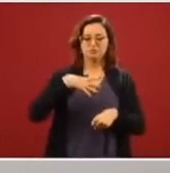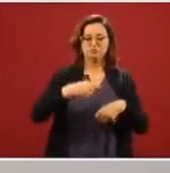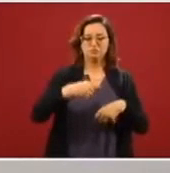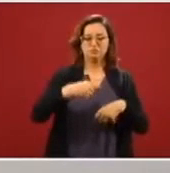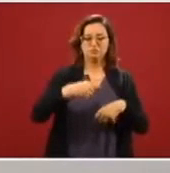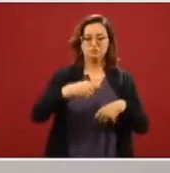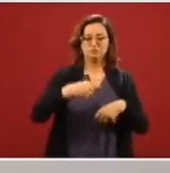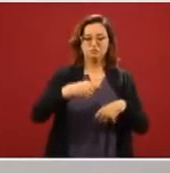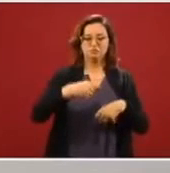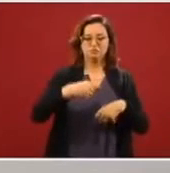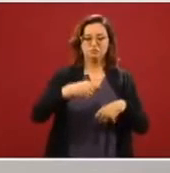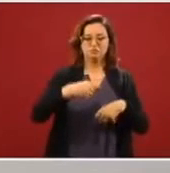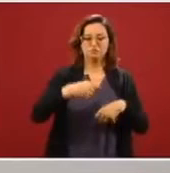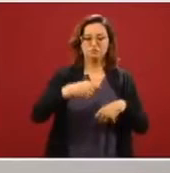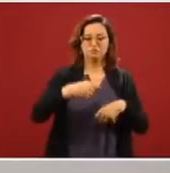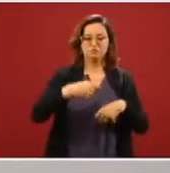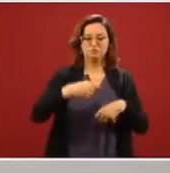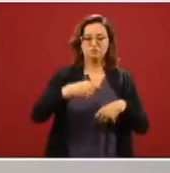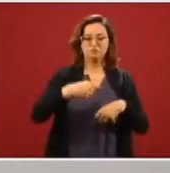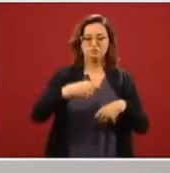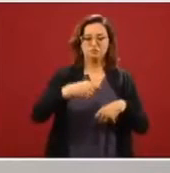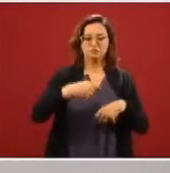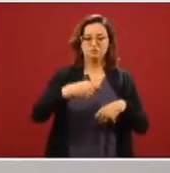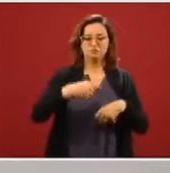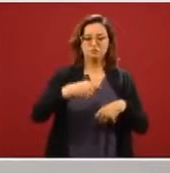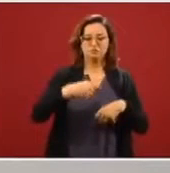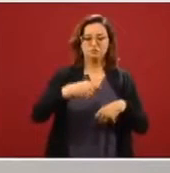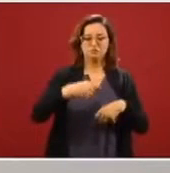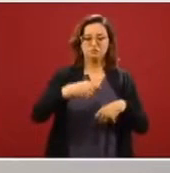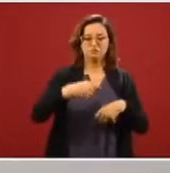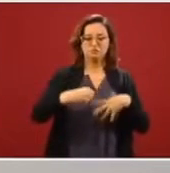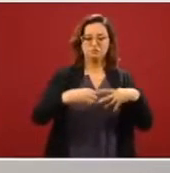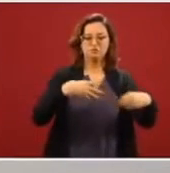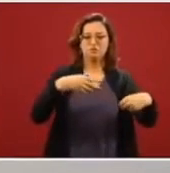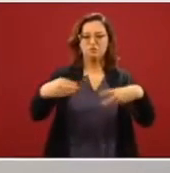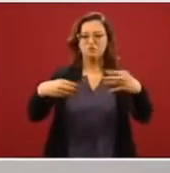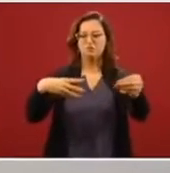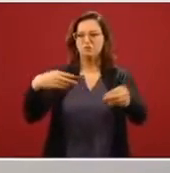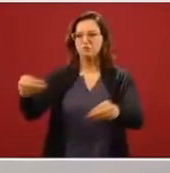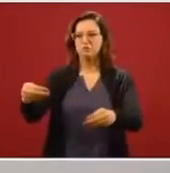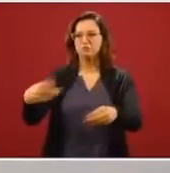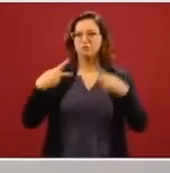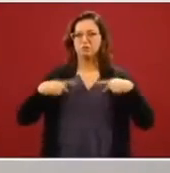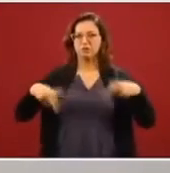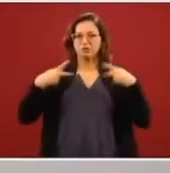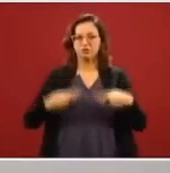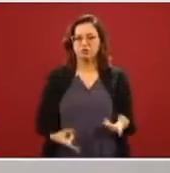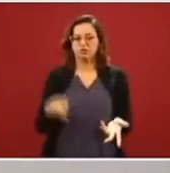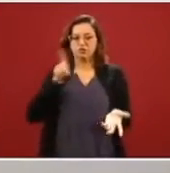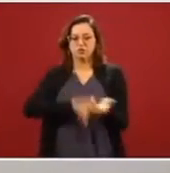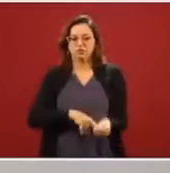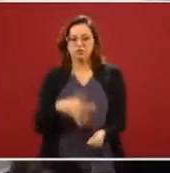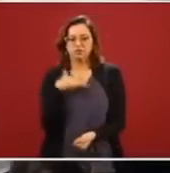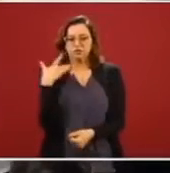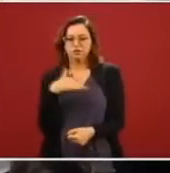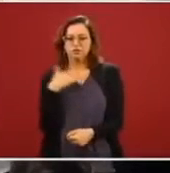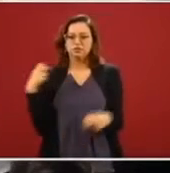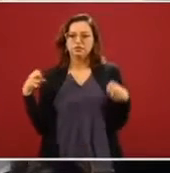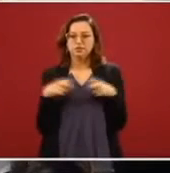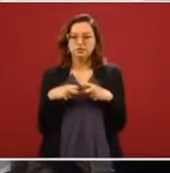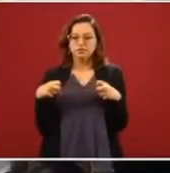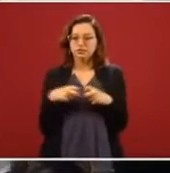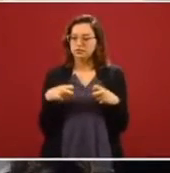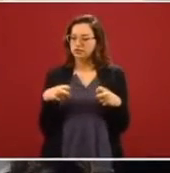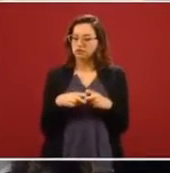ansiedad. begins to generate great anxiety. Esto hemos dicho, incluso con una